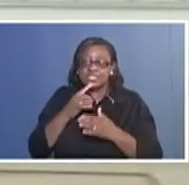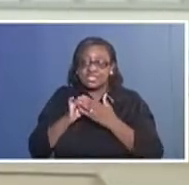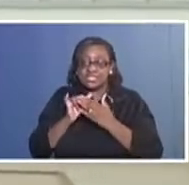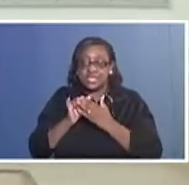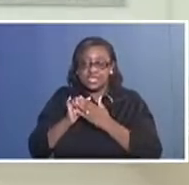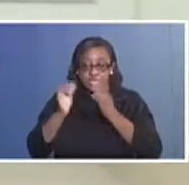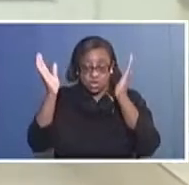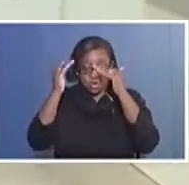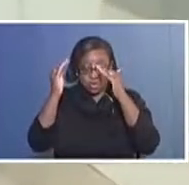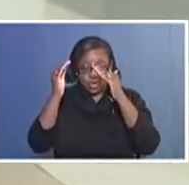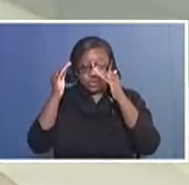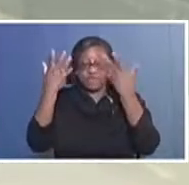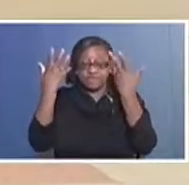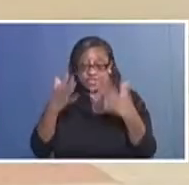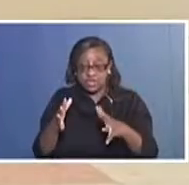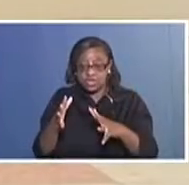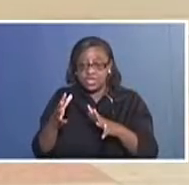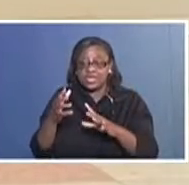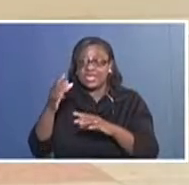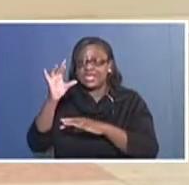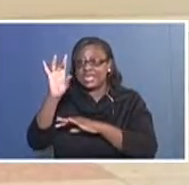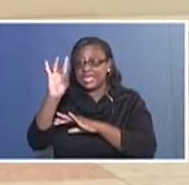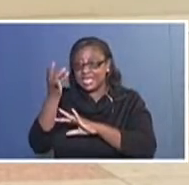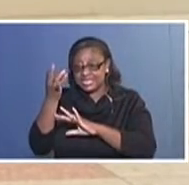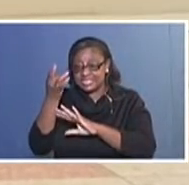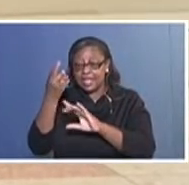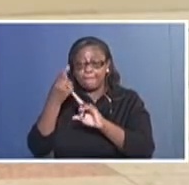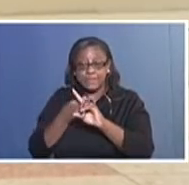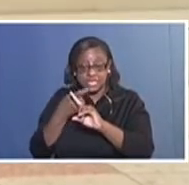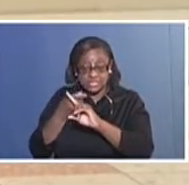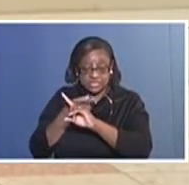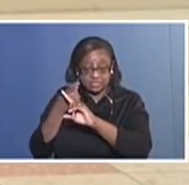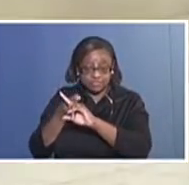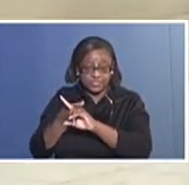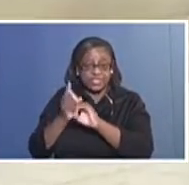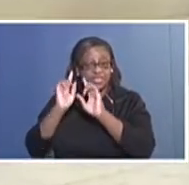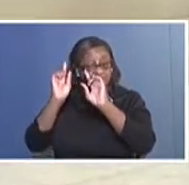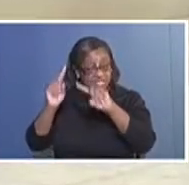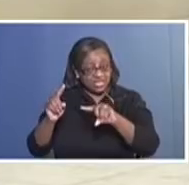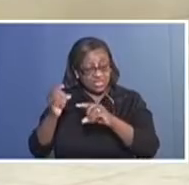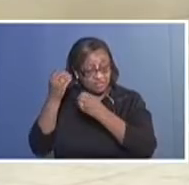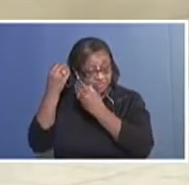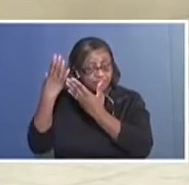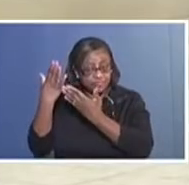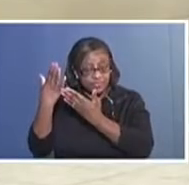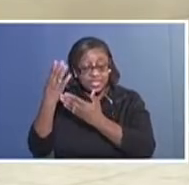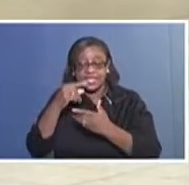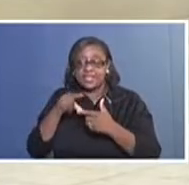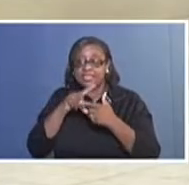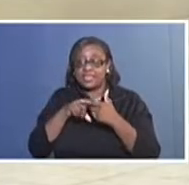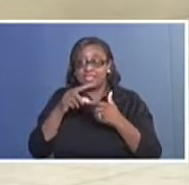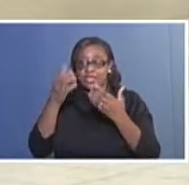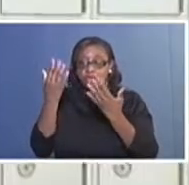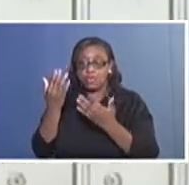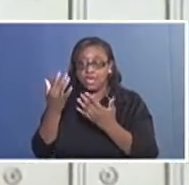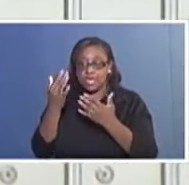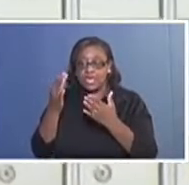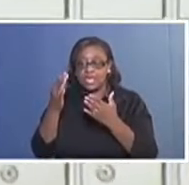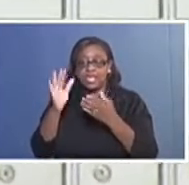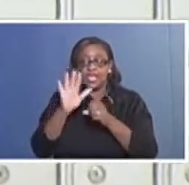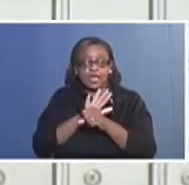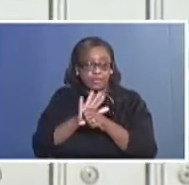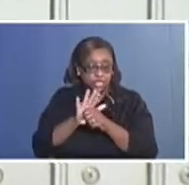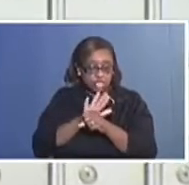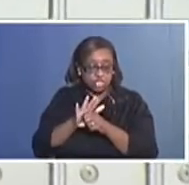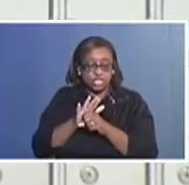is completed in under 18 months. A request for proposal has been sent out. Officials are now just awaiting completion